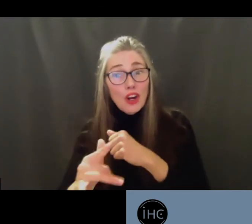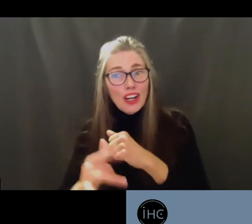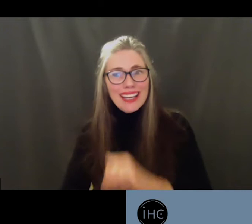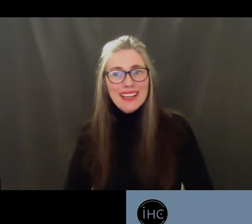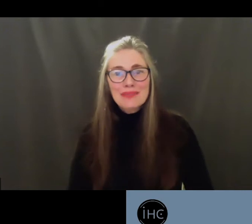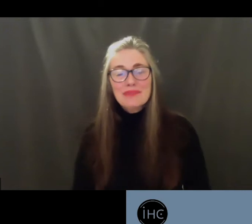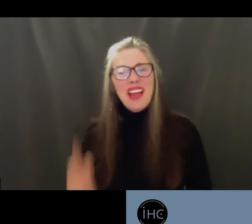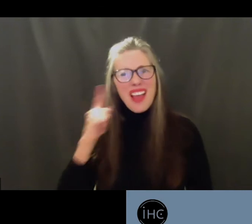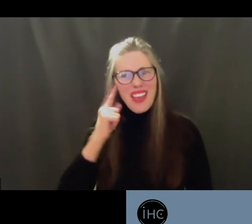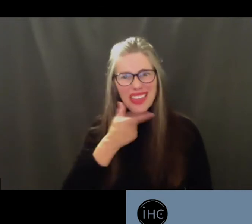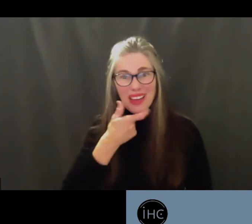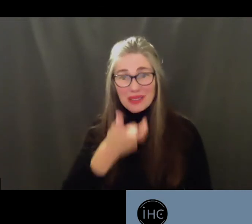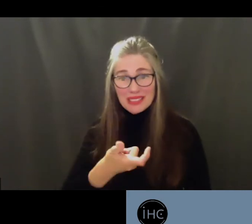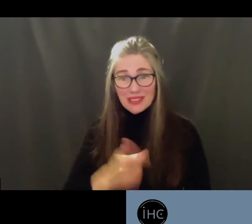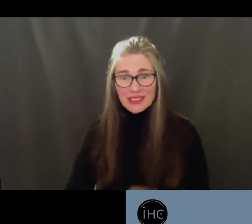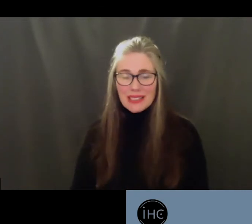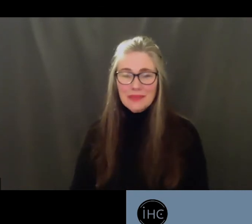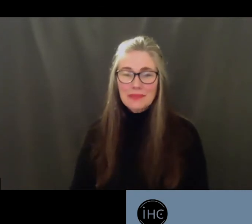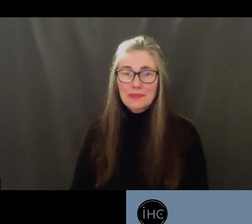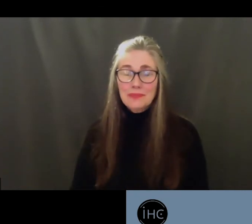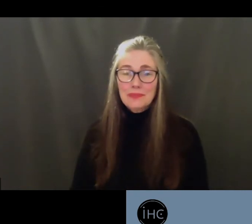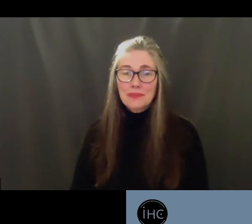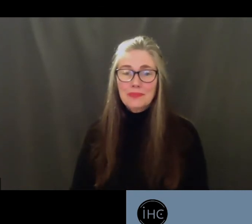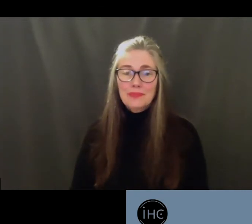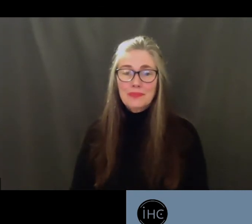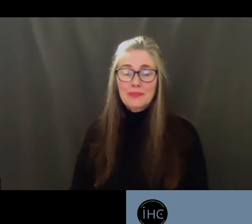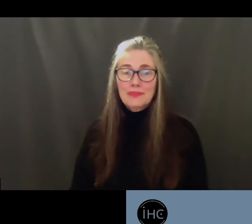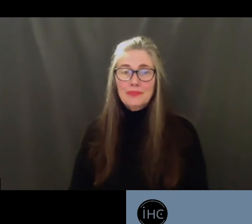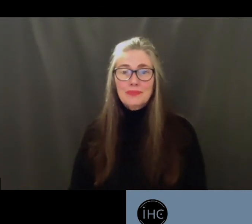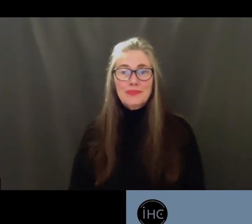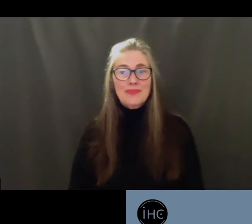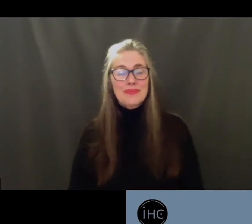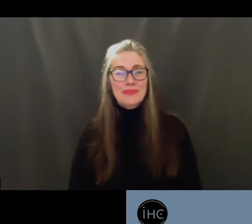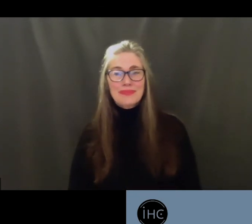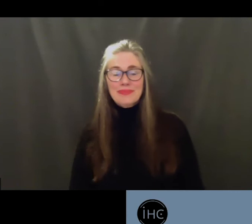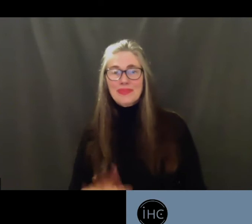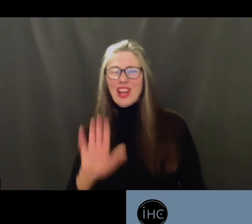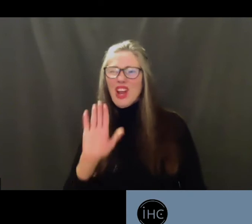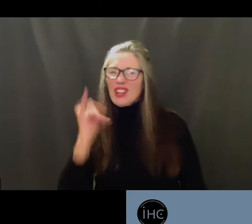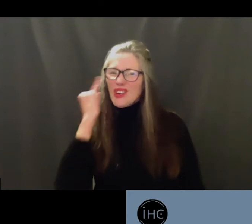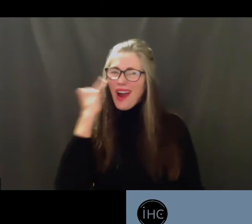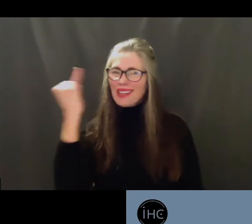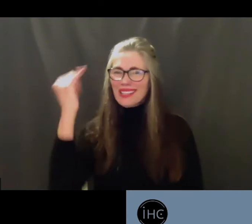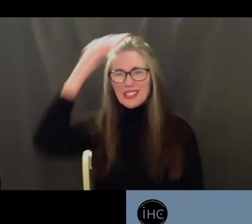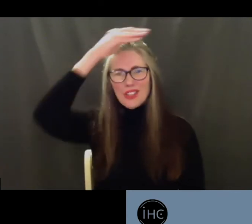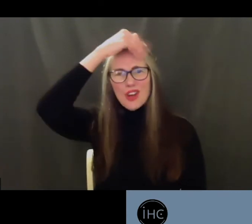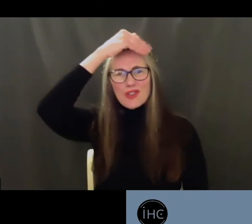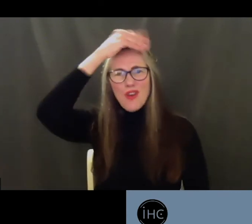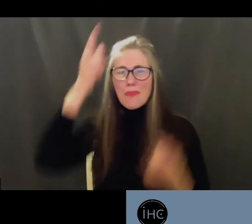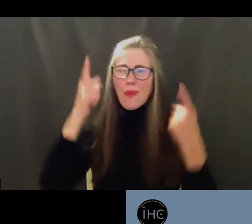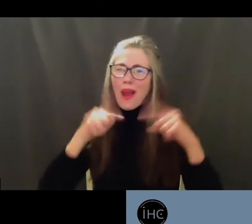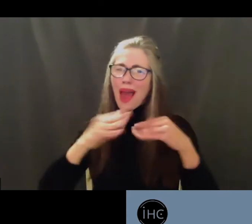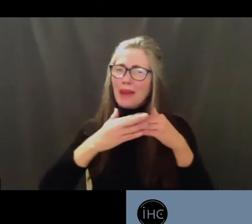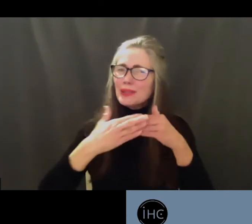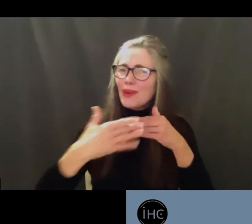Okay. Where do you see Trump going forward specifically? What do you think? You've discussed this a